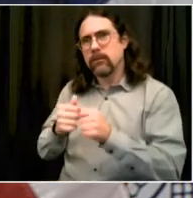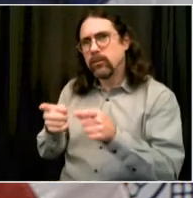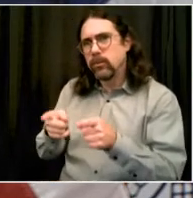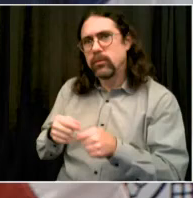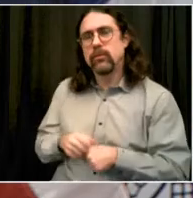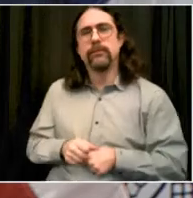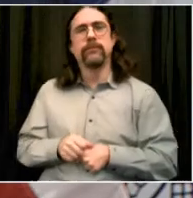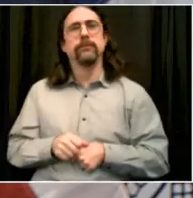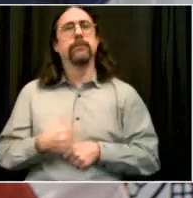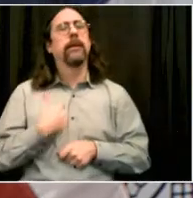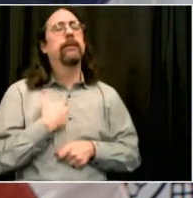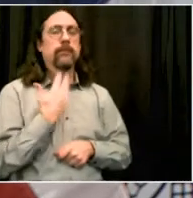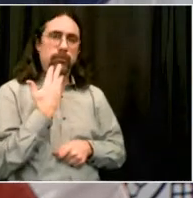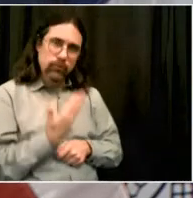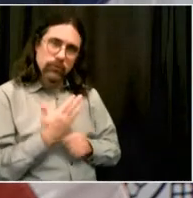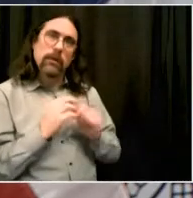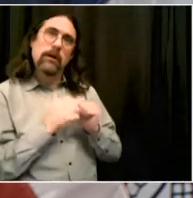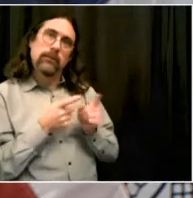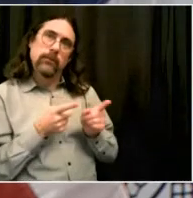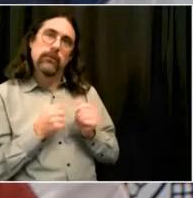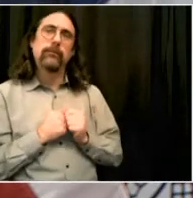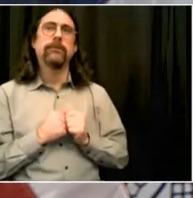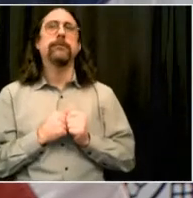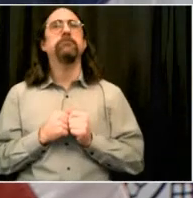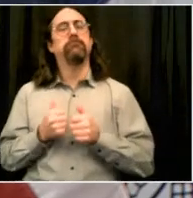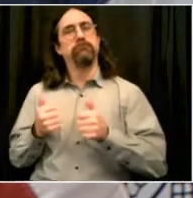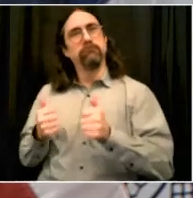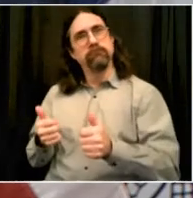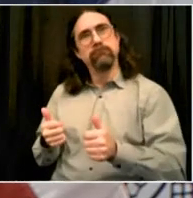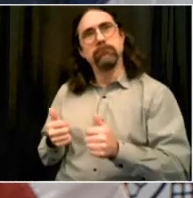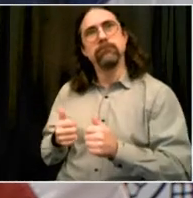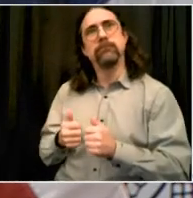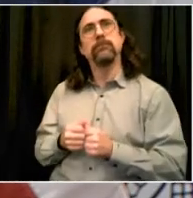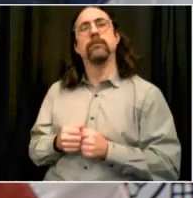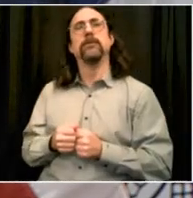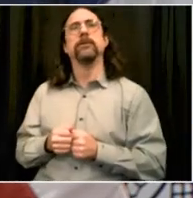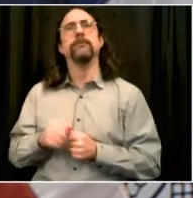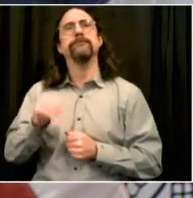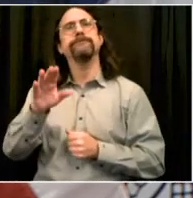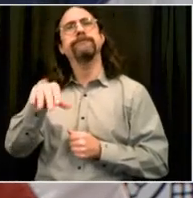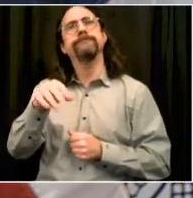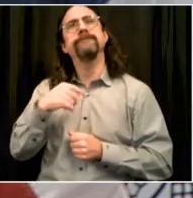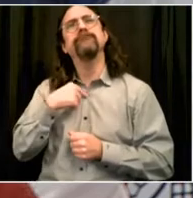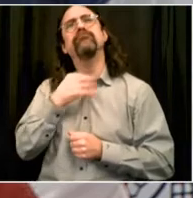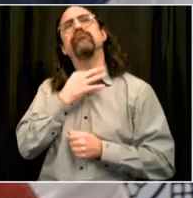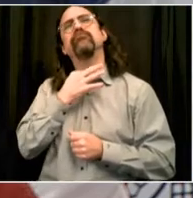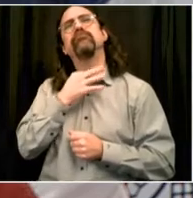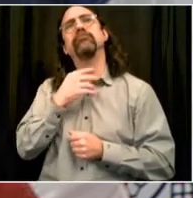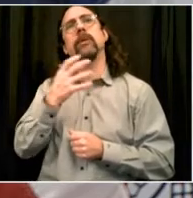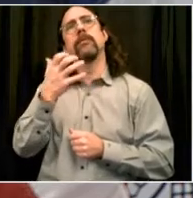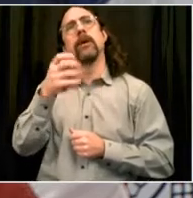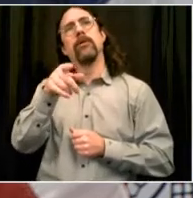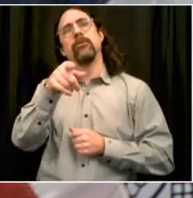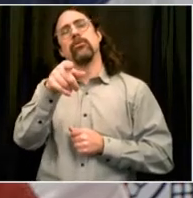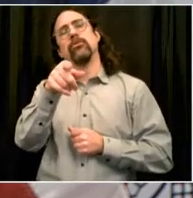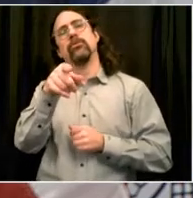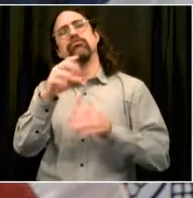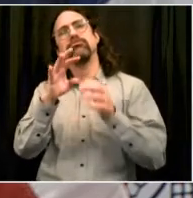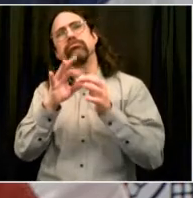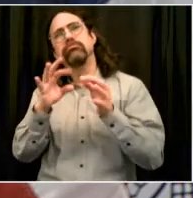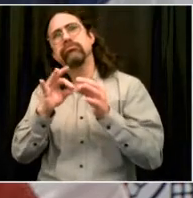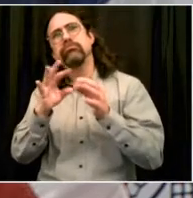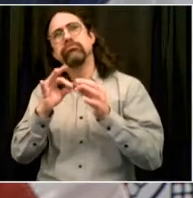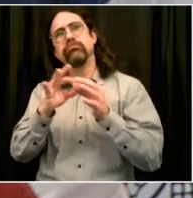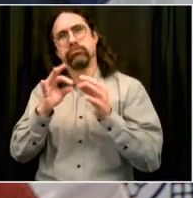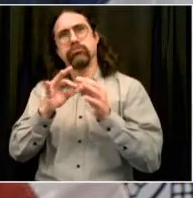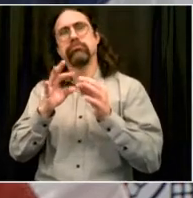funeral that was held in Brooklyn last night. It's another large funeral in the Satmar community. And so I was wondering if you could talk